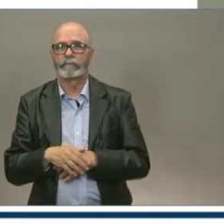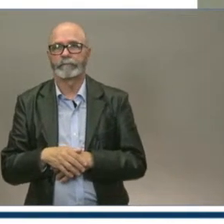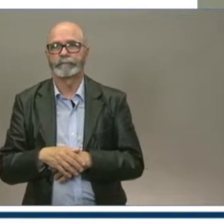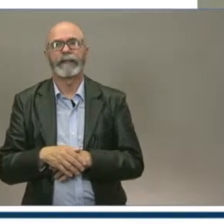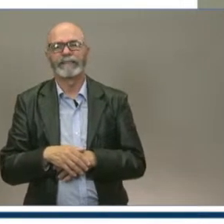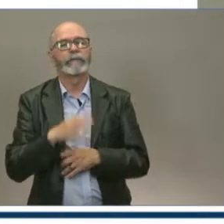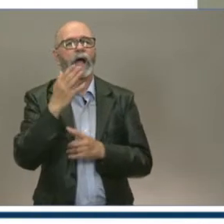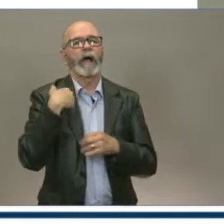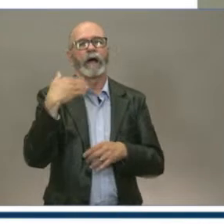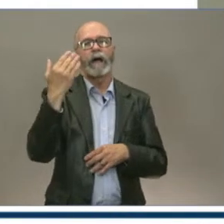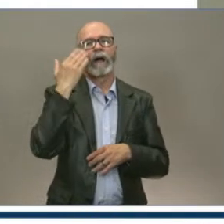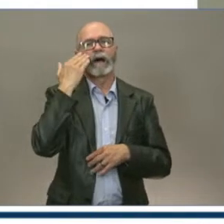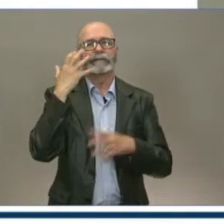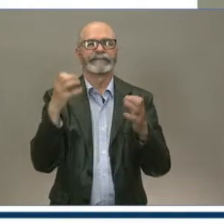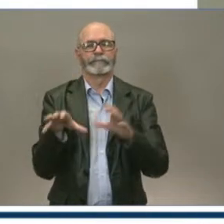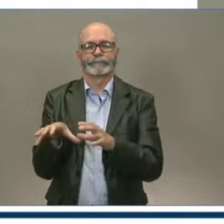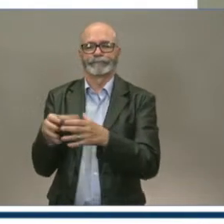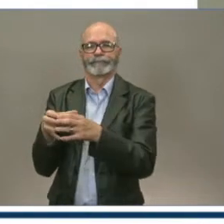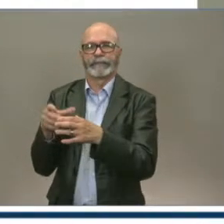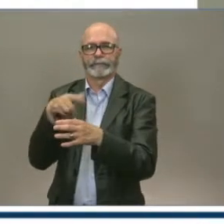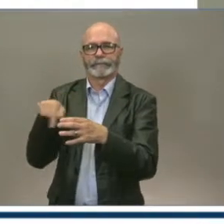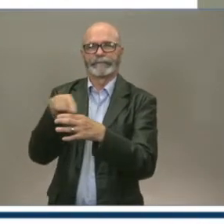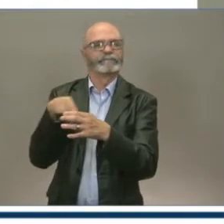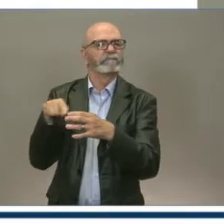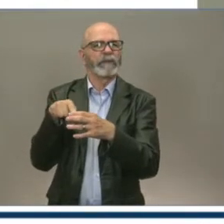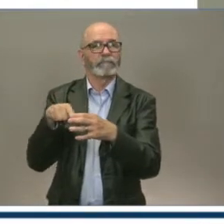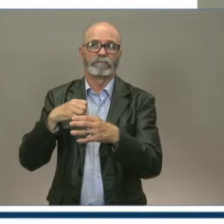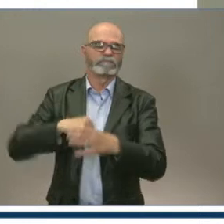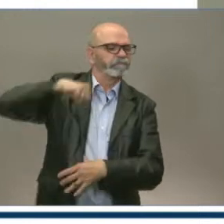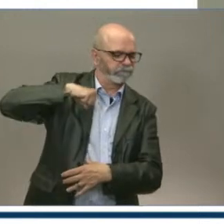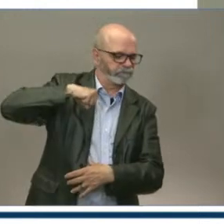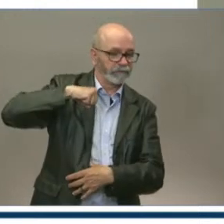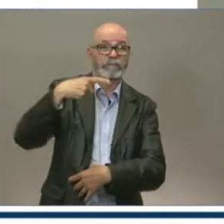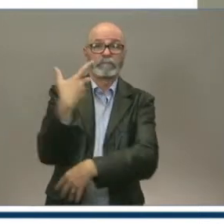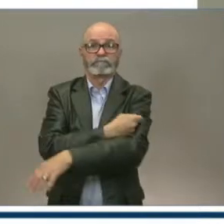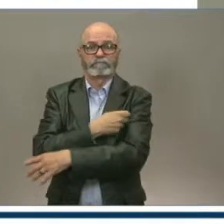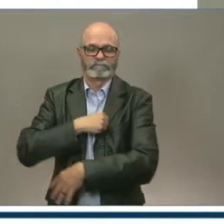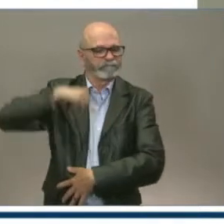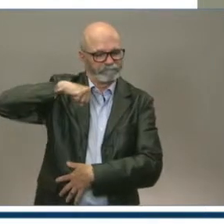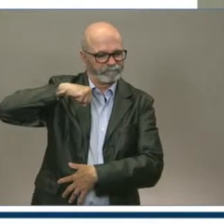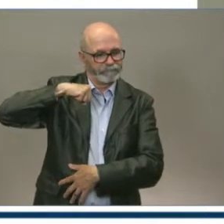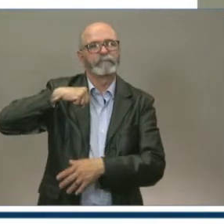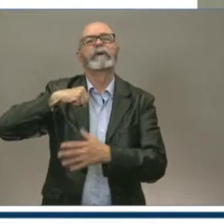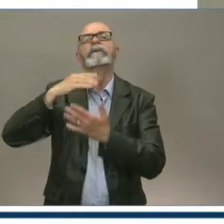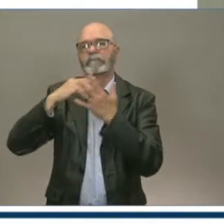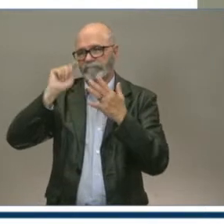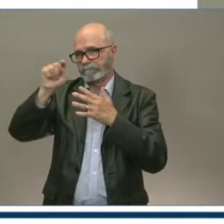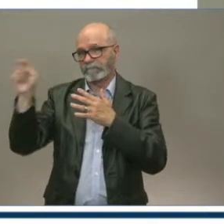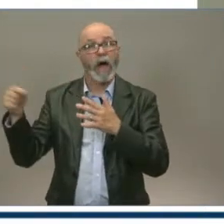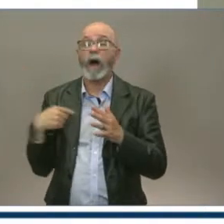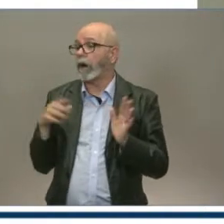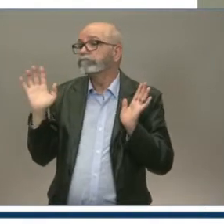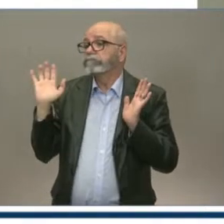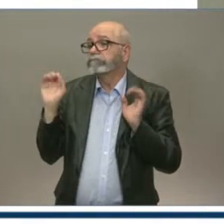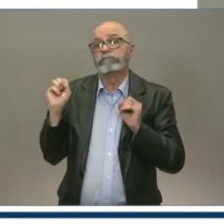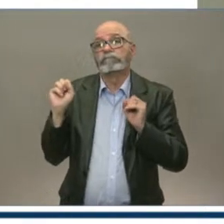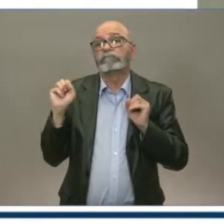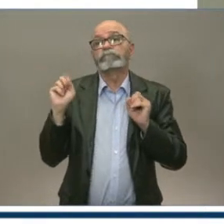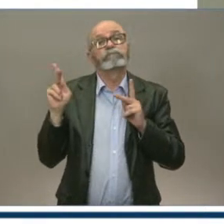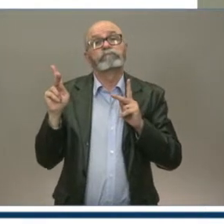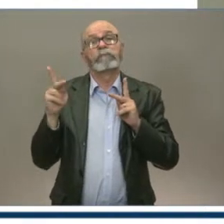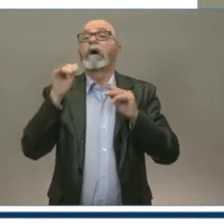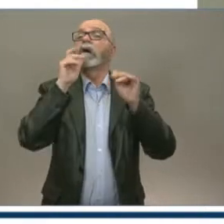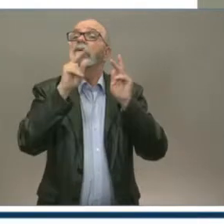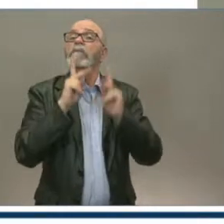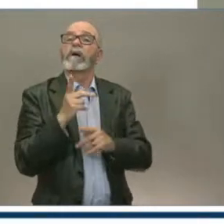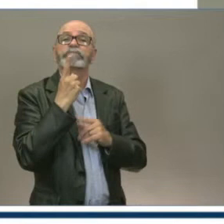are like totally anti-vax. There's lots of people who have questions, and so we're going to focus our attention on the people who have questions, because those are, giving them